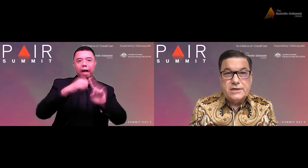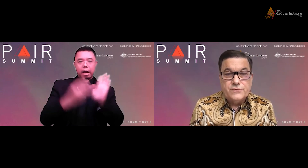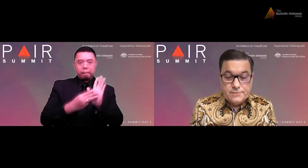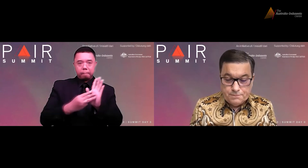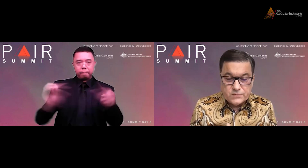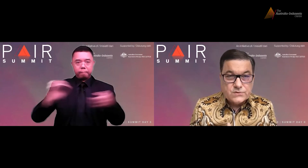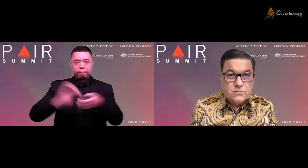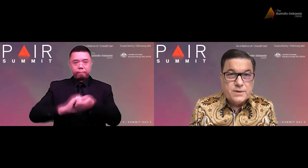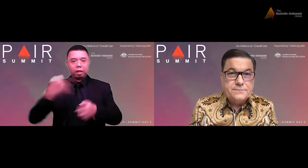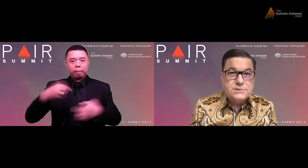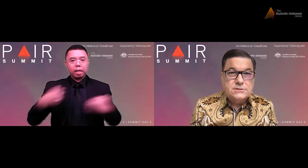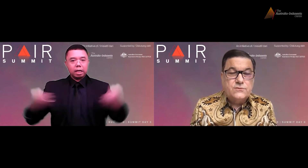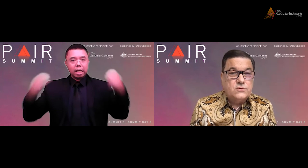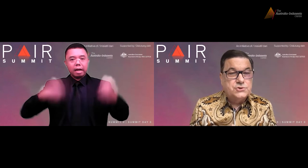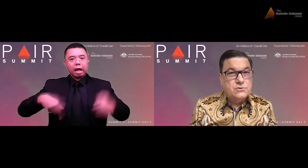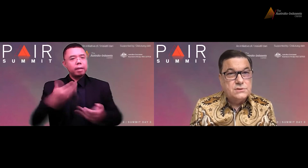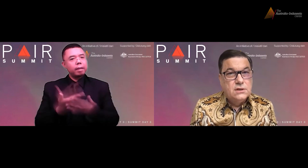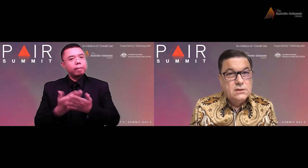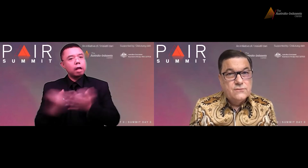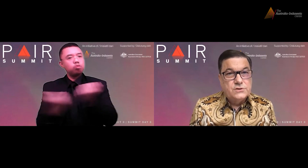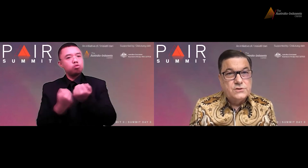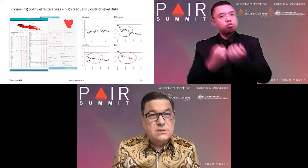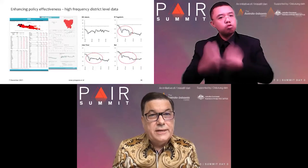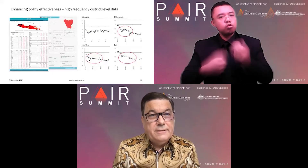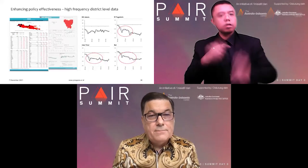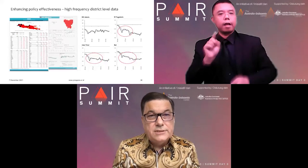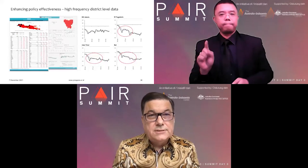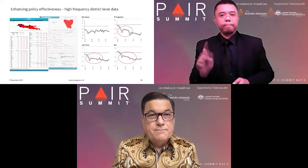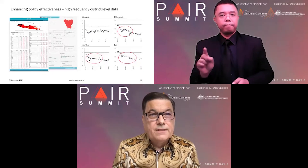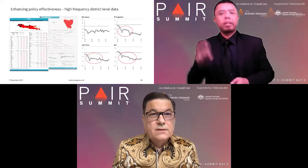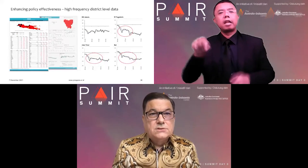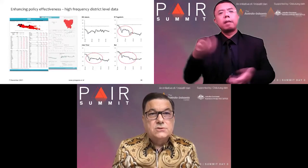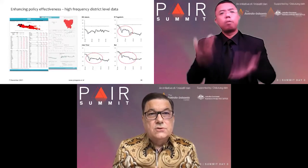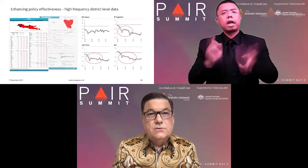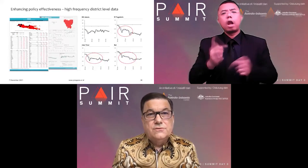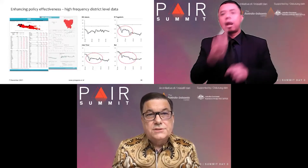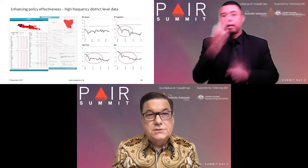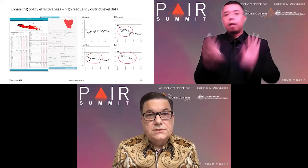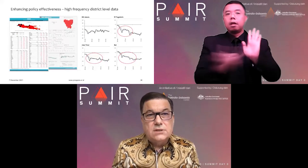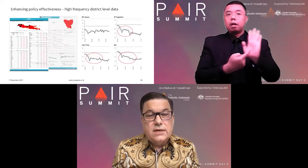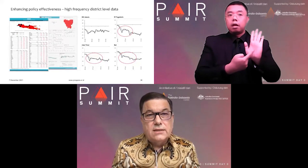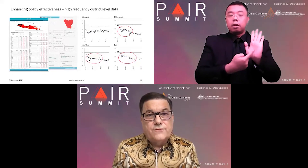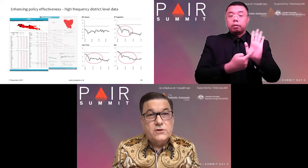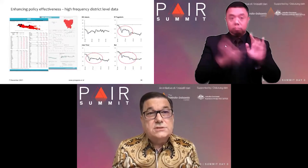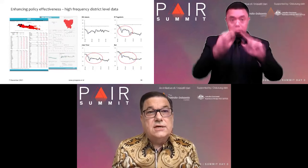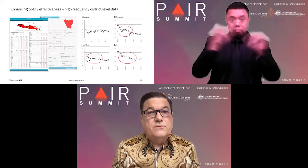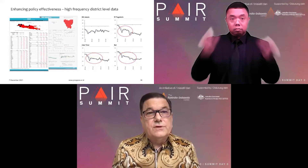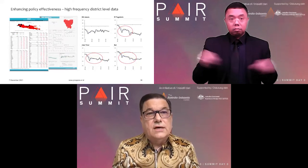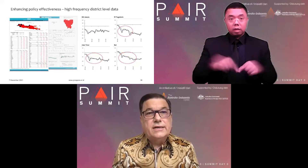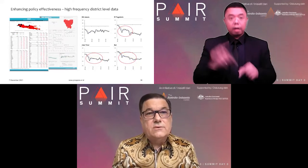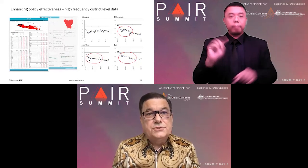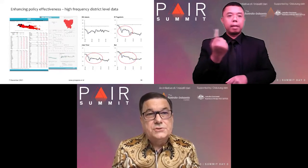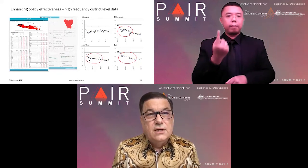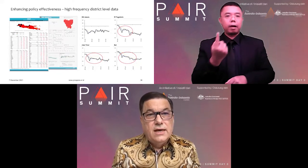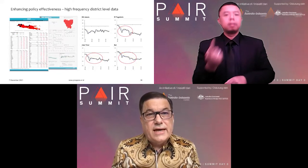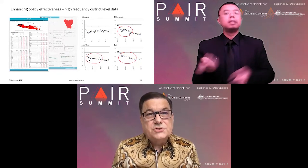that effort. So perhaps if you could show the first slide, please. So this is the first step, if you